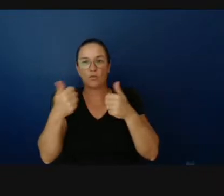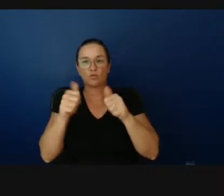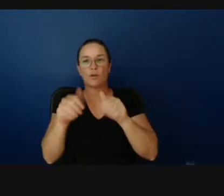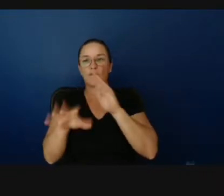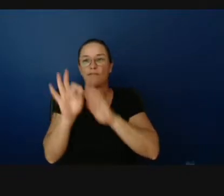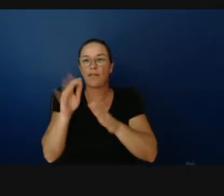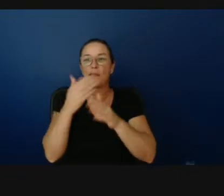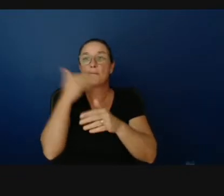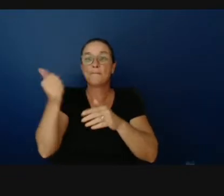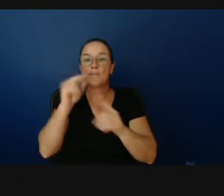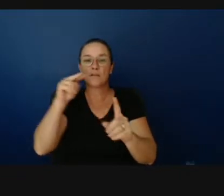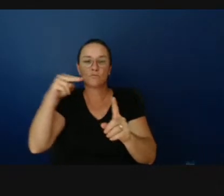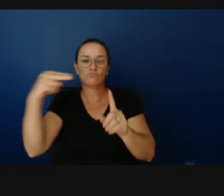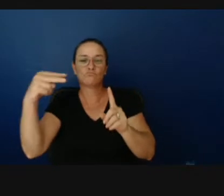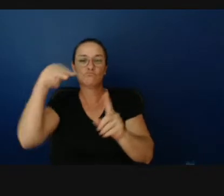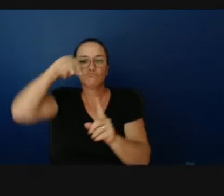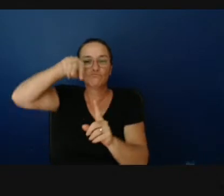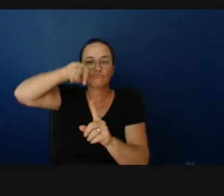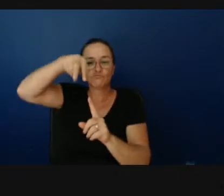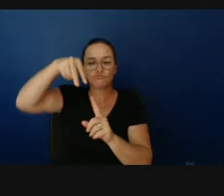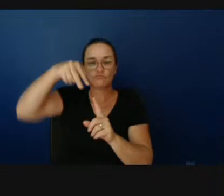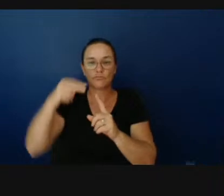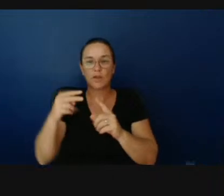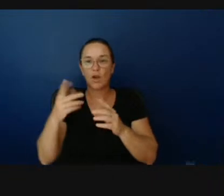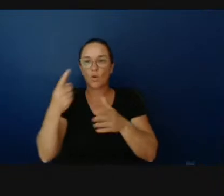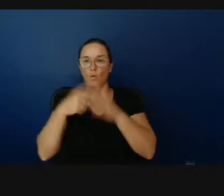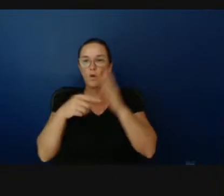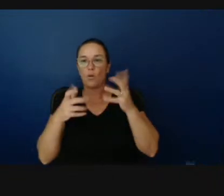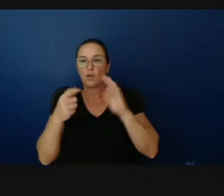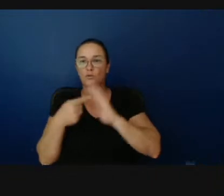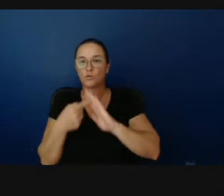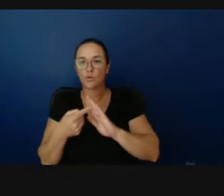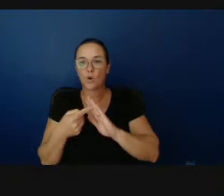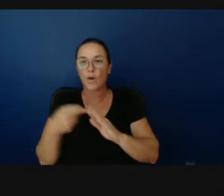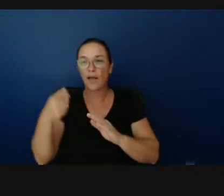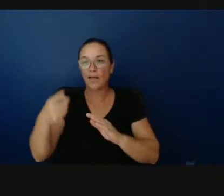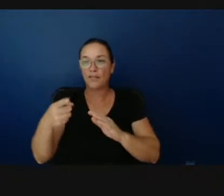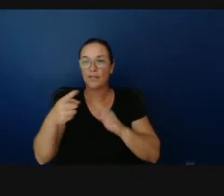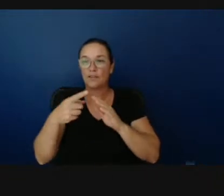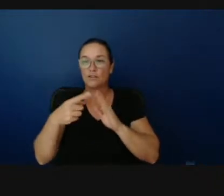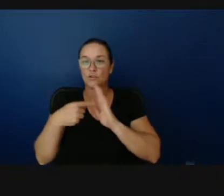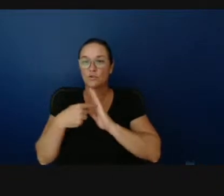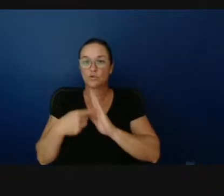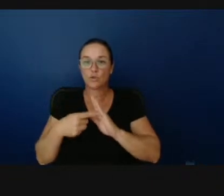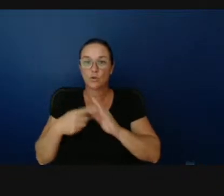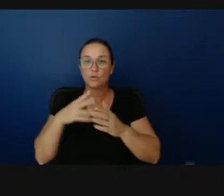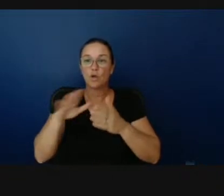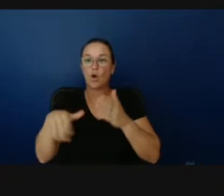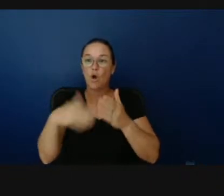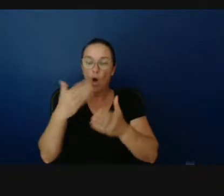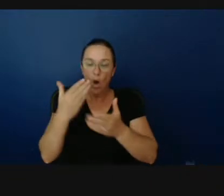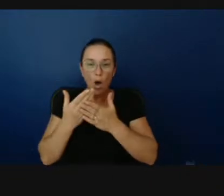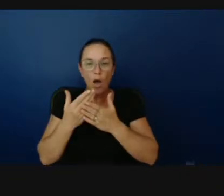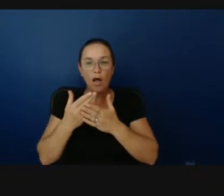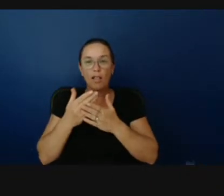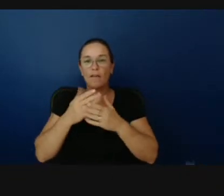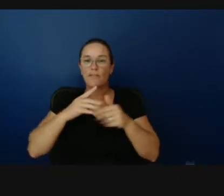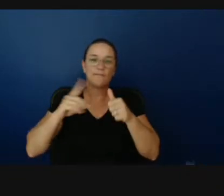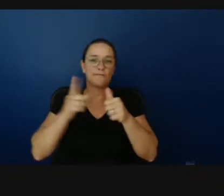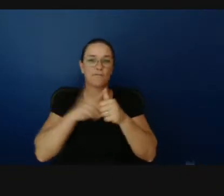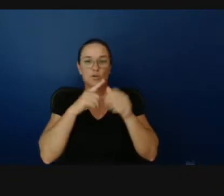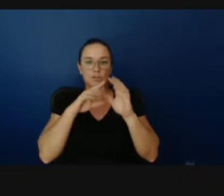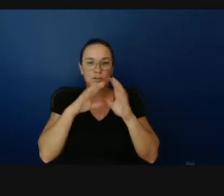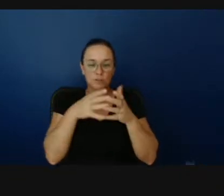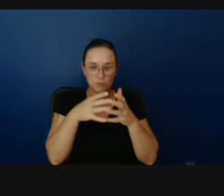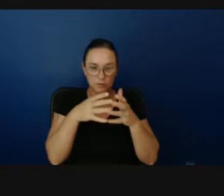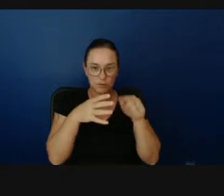angle to look at the vents. But what I want to point out here, this video actually captures the entirety of episode 1 on December 23rd. And